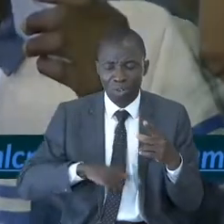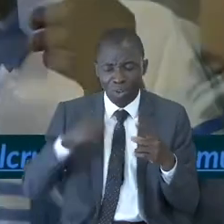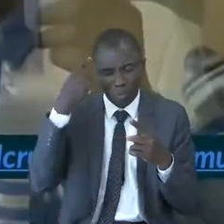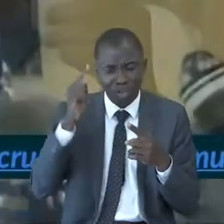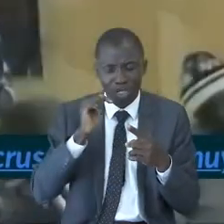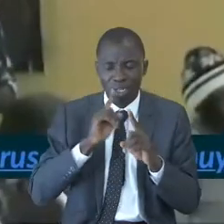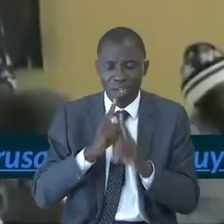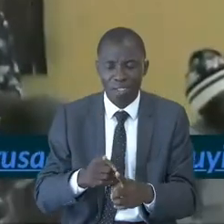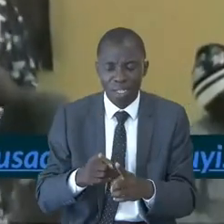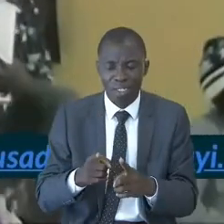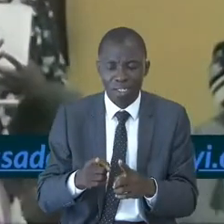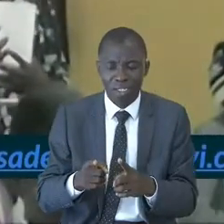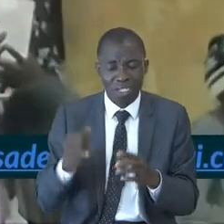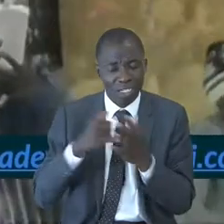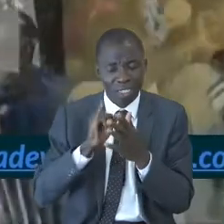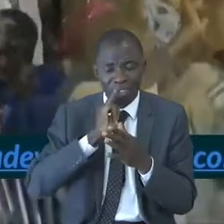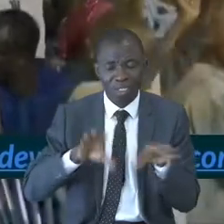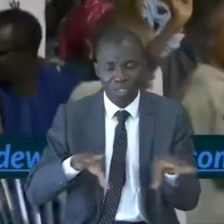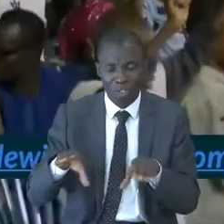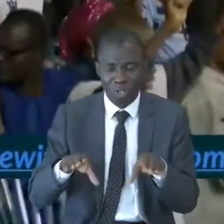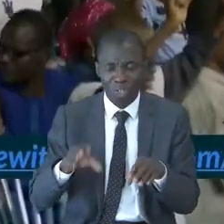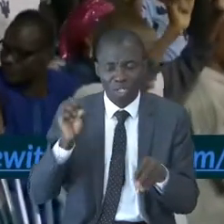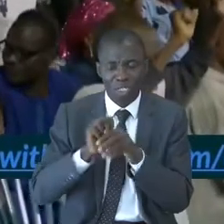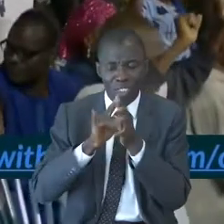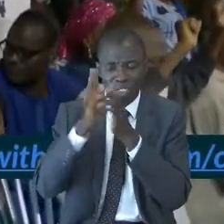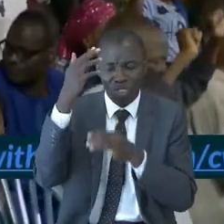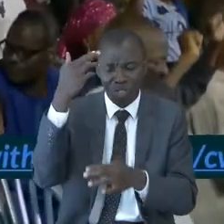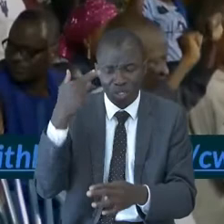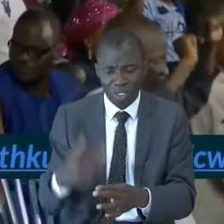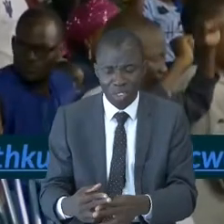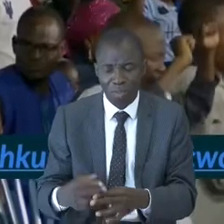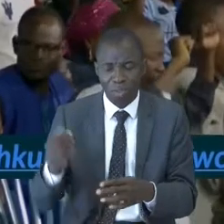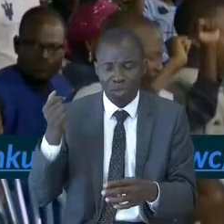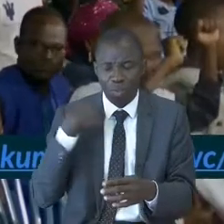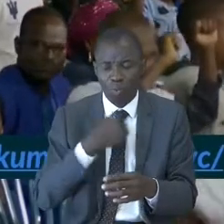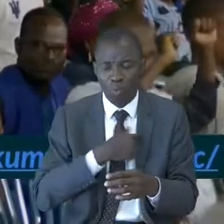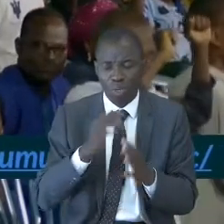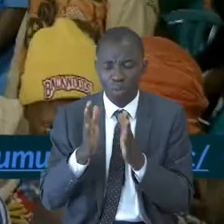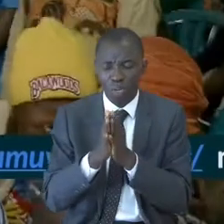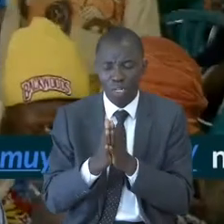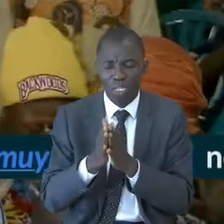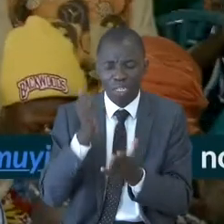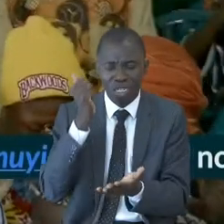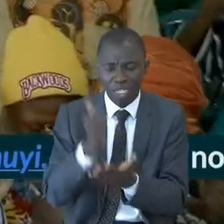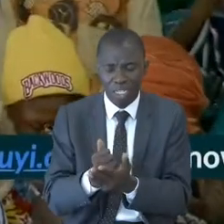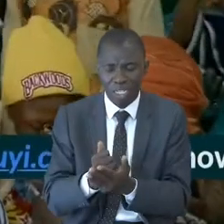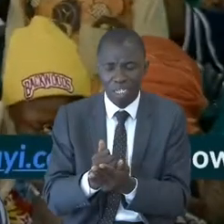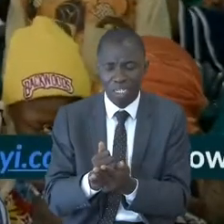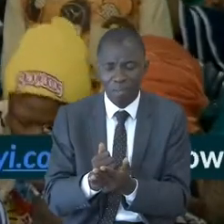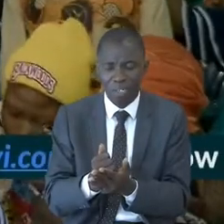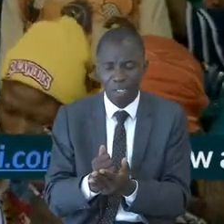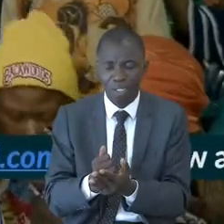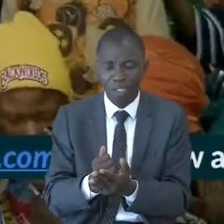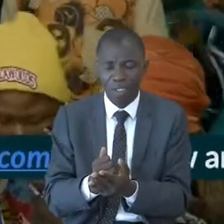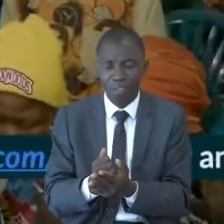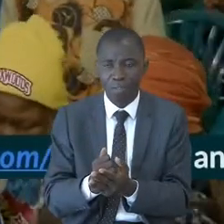answer. It is done. In Jesus' name, we pray.